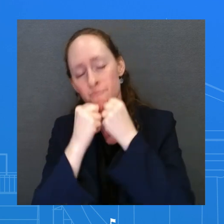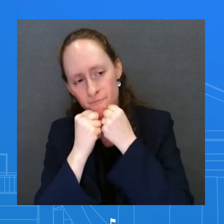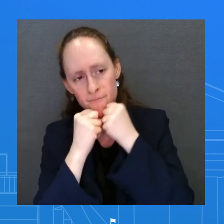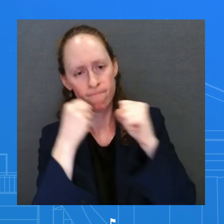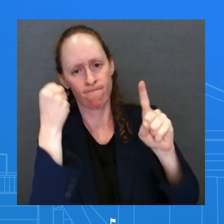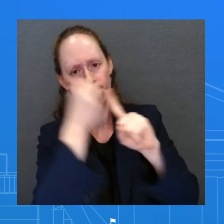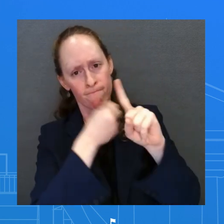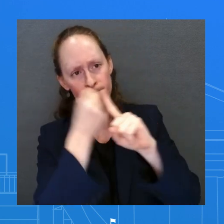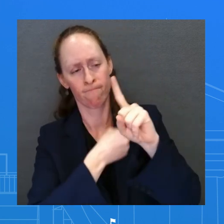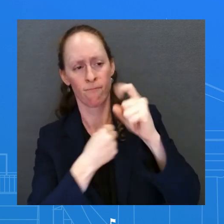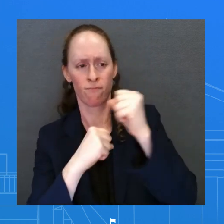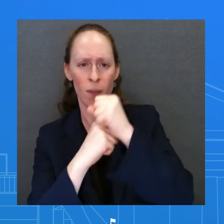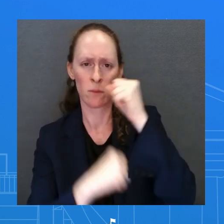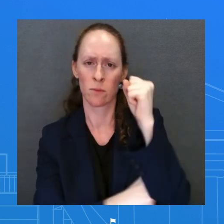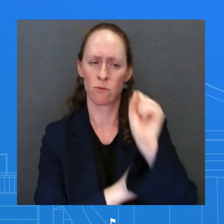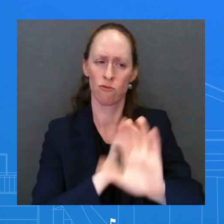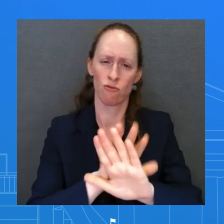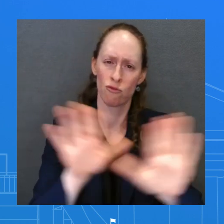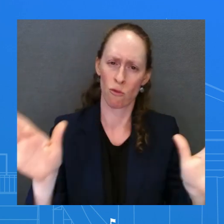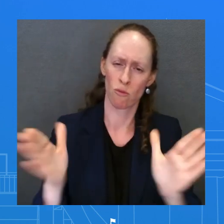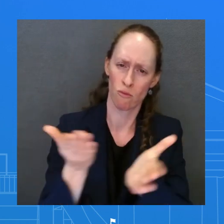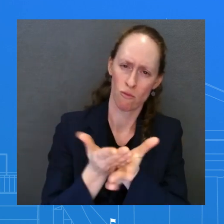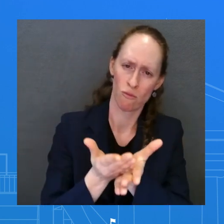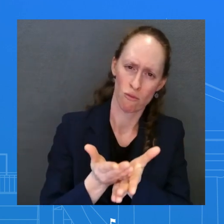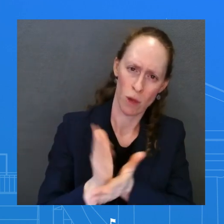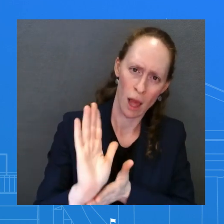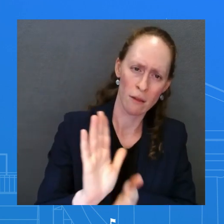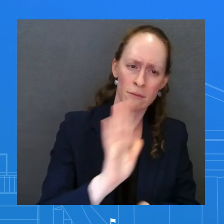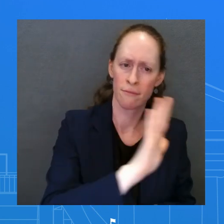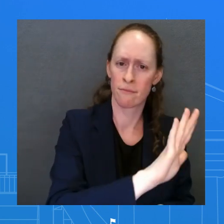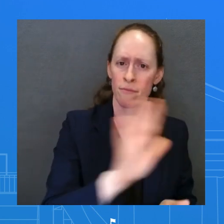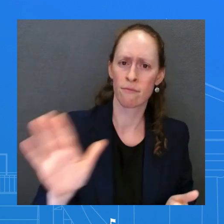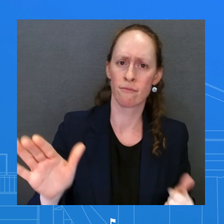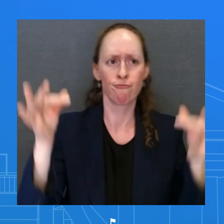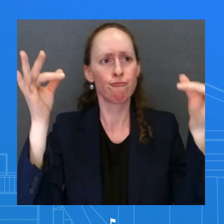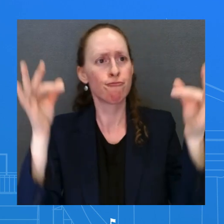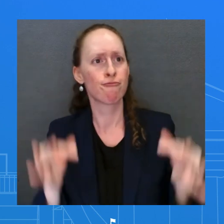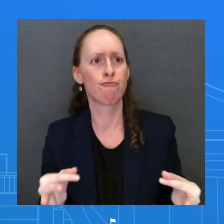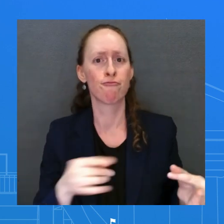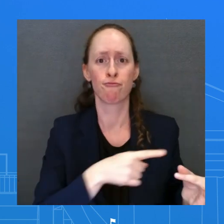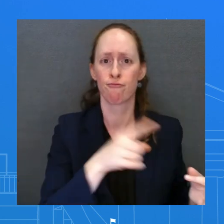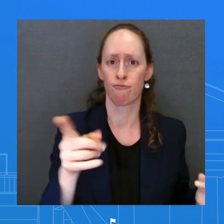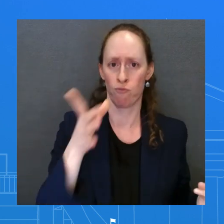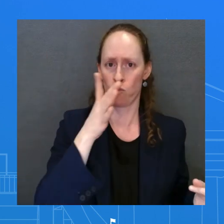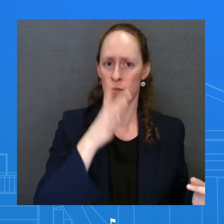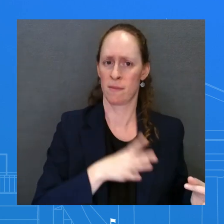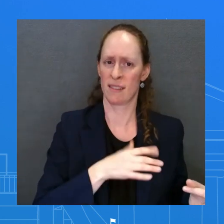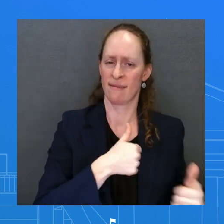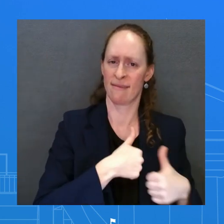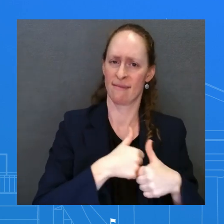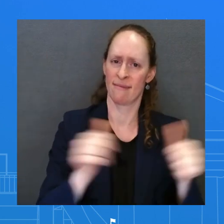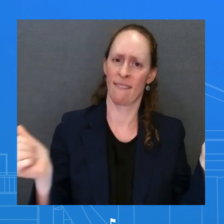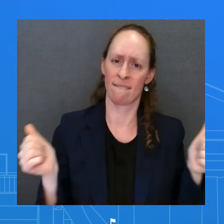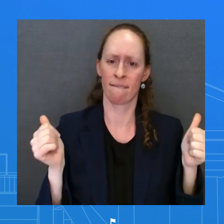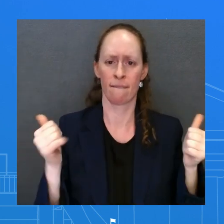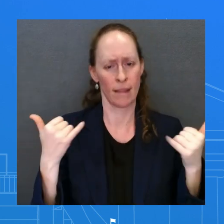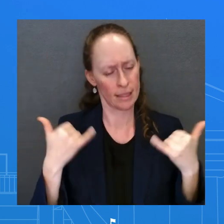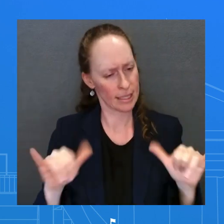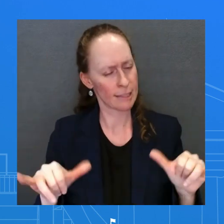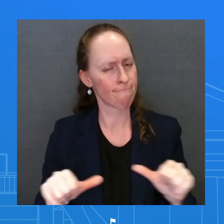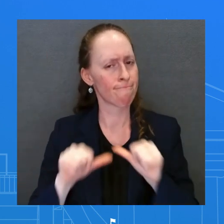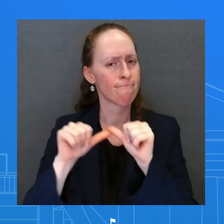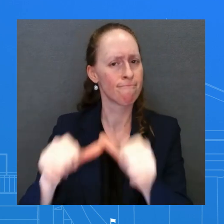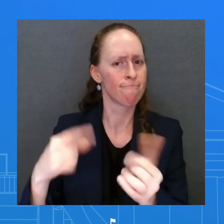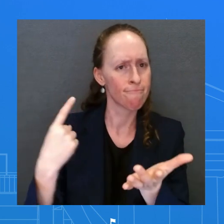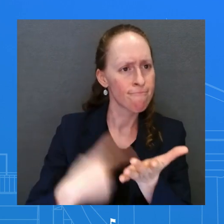decision on their own body, to have that conversation with doctors. That's something that the president's and the vice president's going to continue to fight on. As it relates